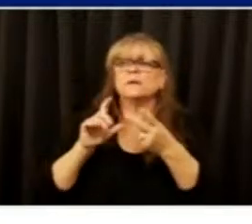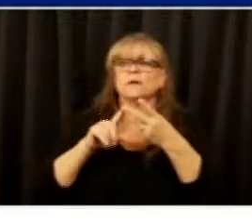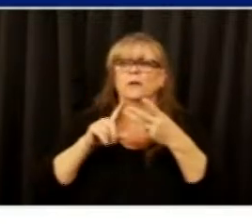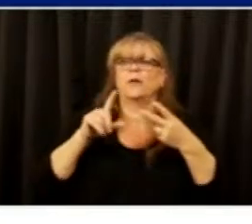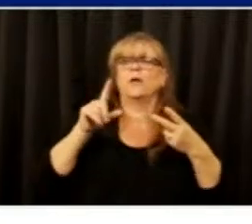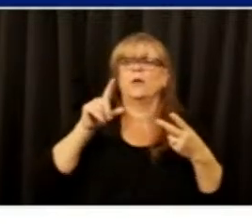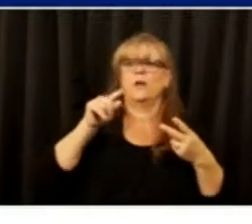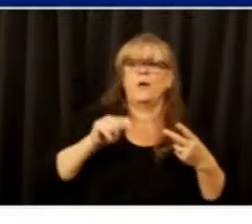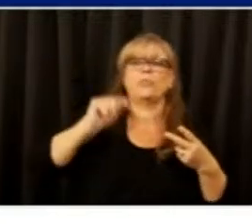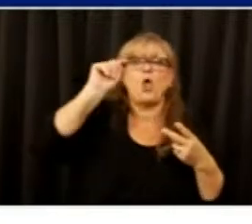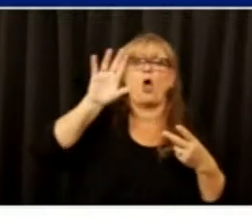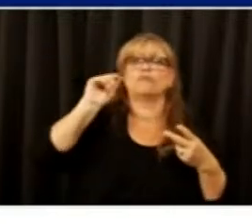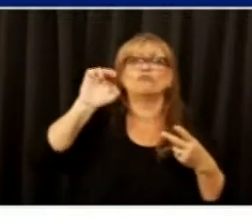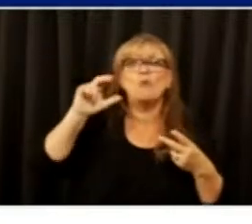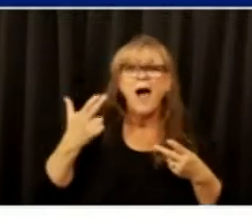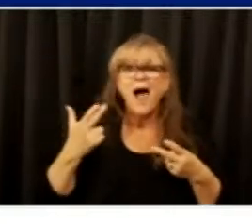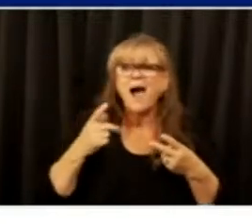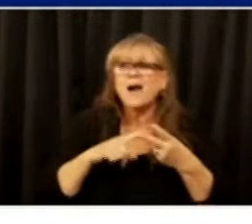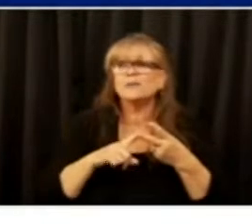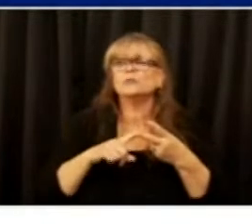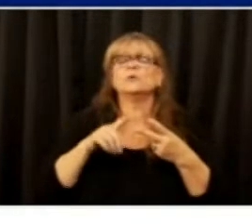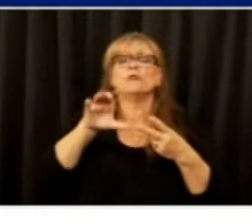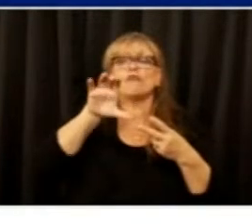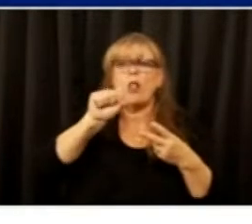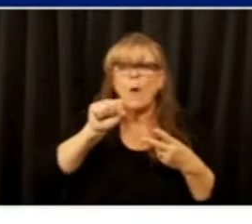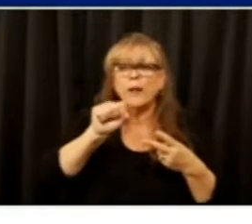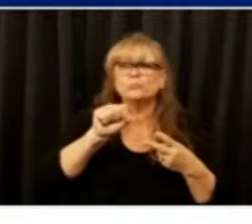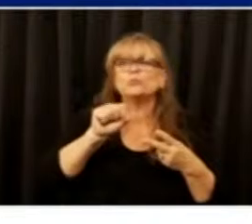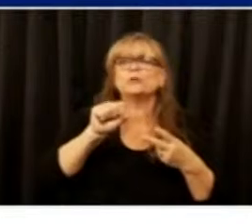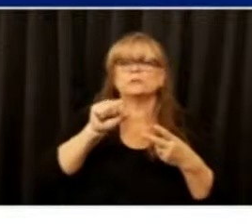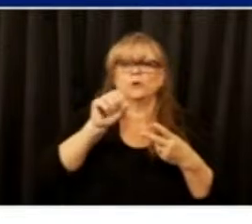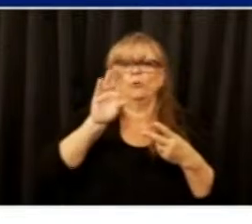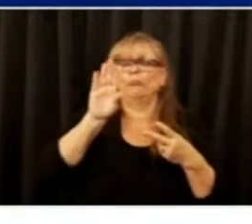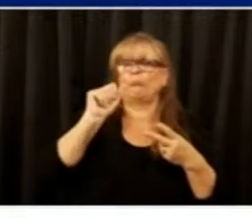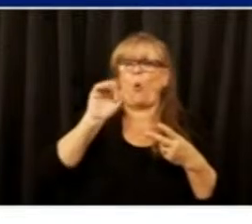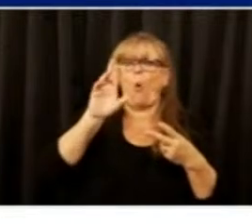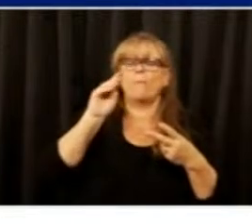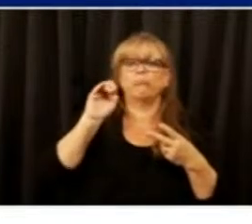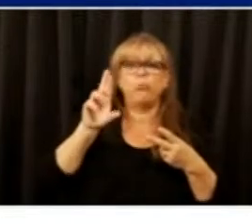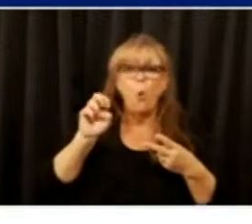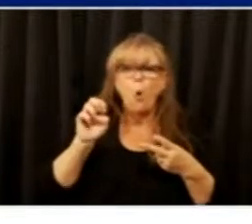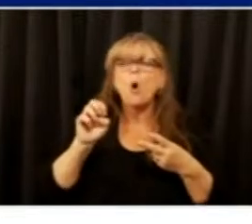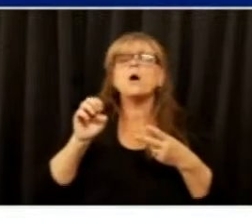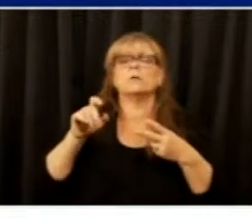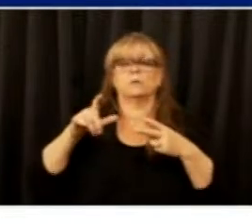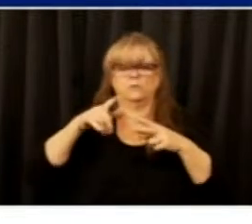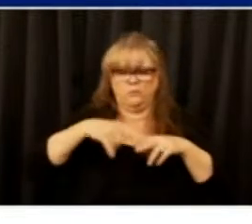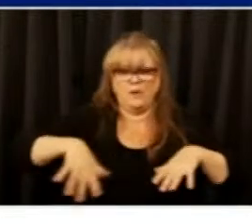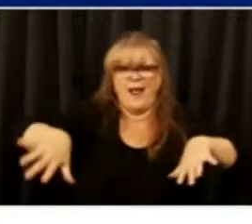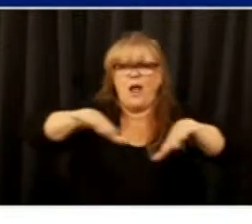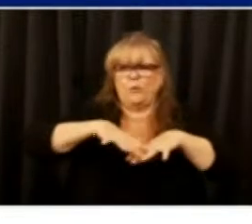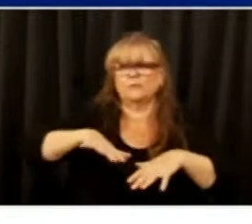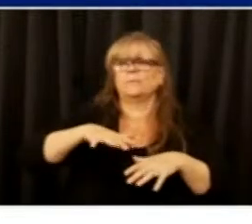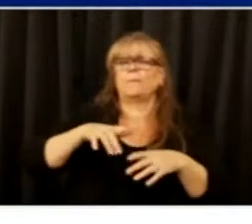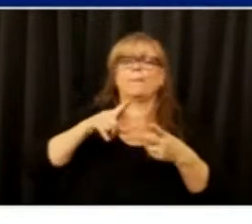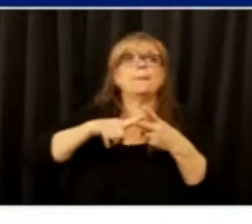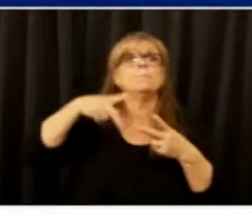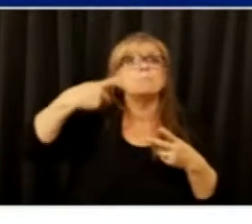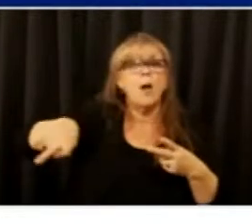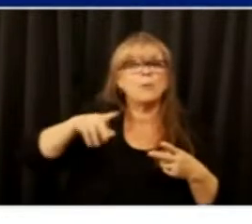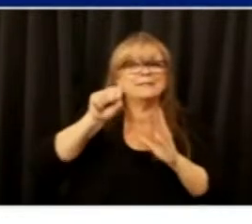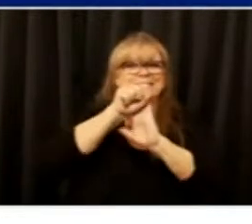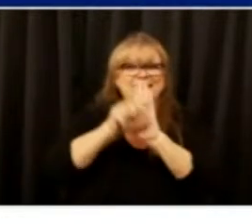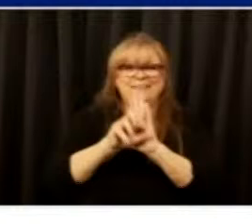the Broadmoor World Arena in Colorado Springs, State Fairgrounds in Pueblo. The hours are listed. They have